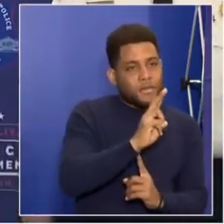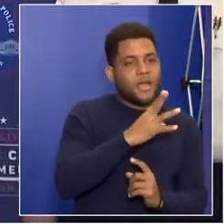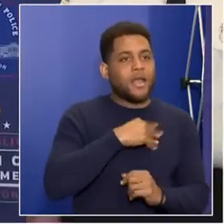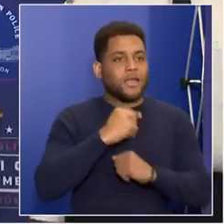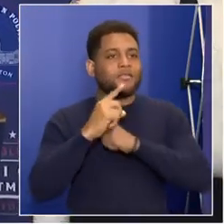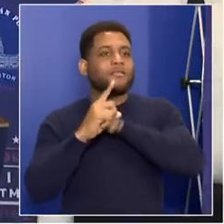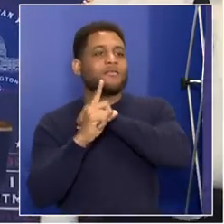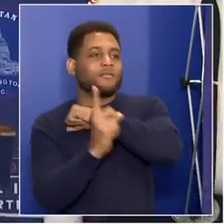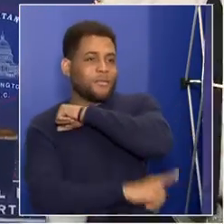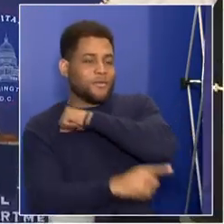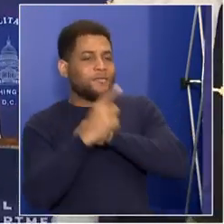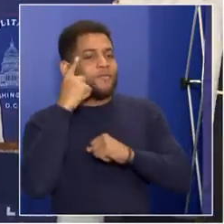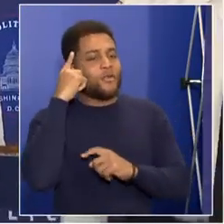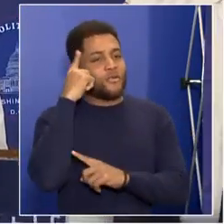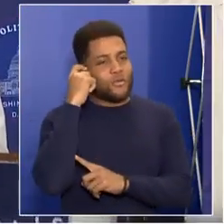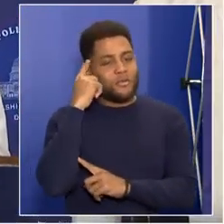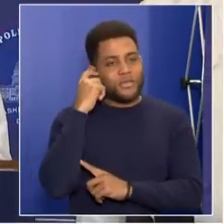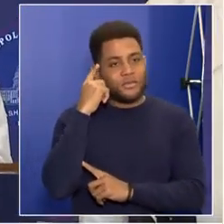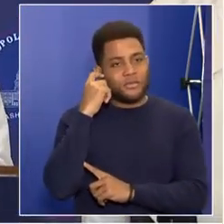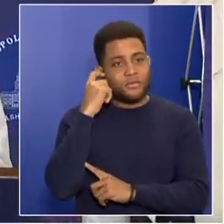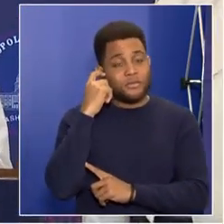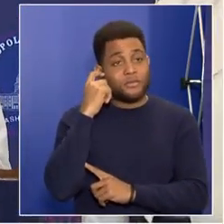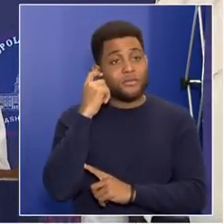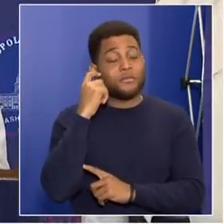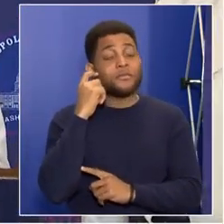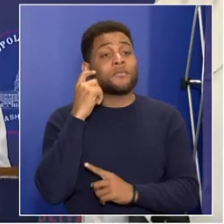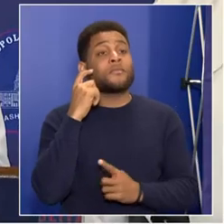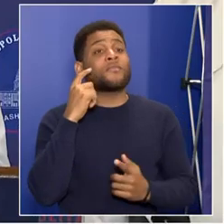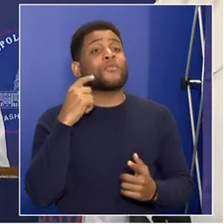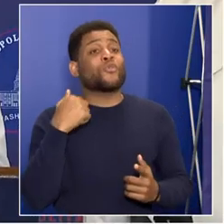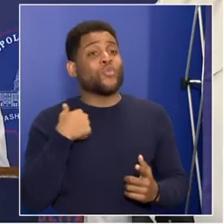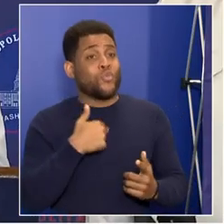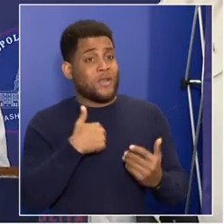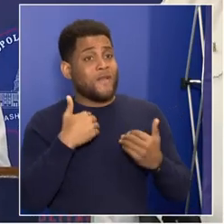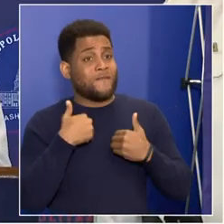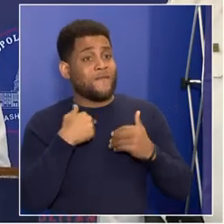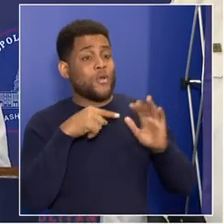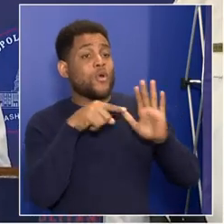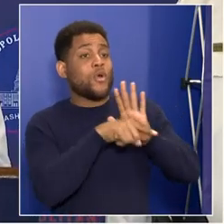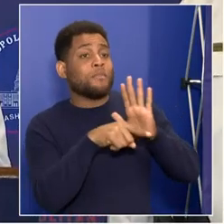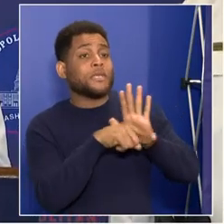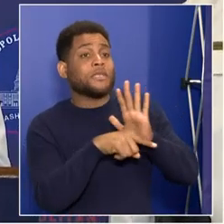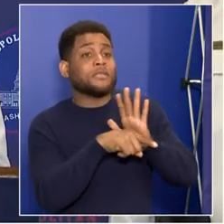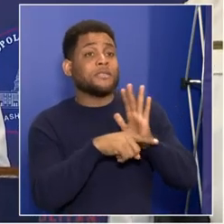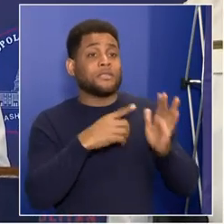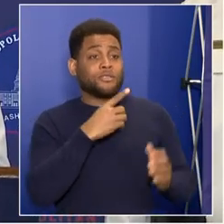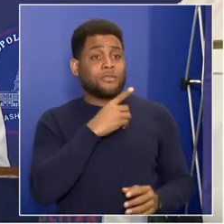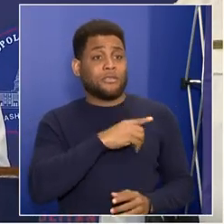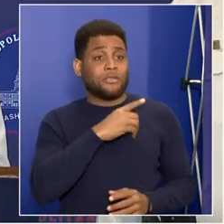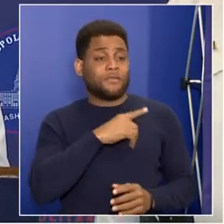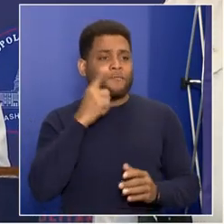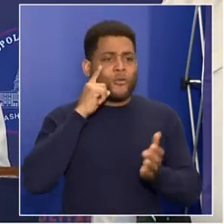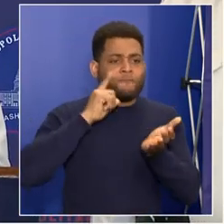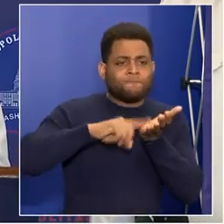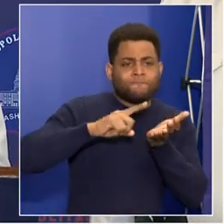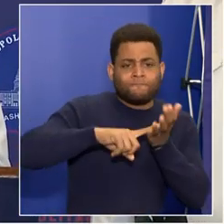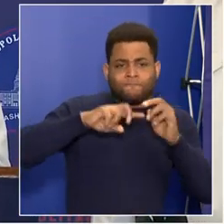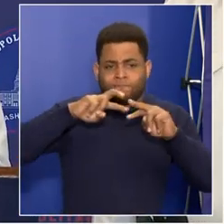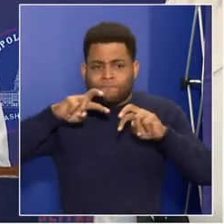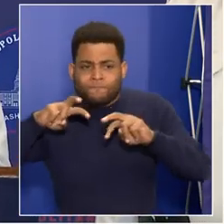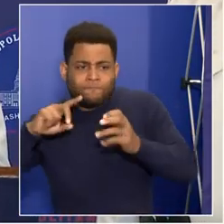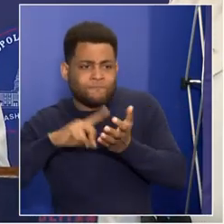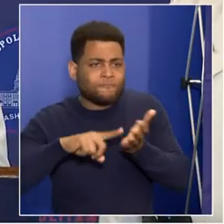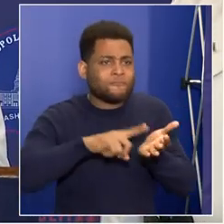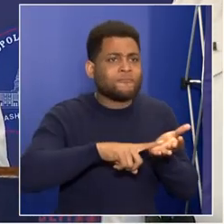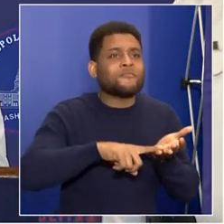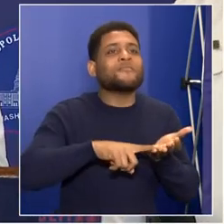and dedication on the part of our homicide detectives, which brought this case to this point. I'll turn it over to Assistant Chief Leslie Parson, who